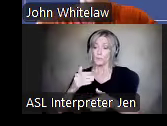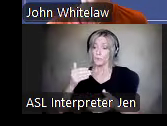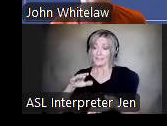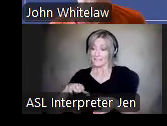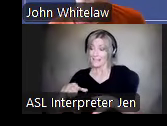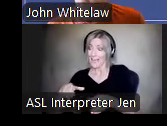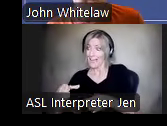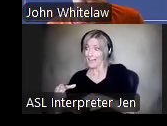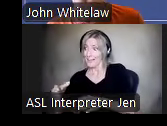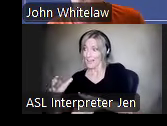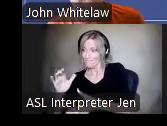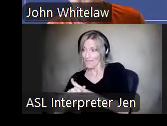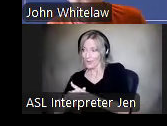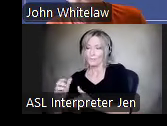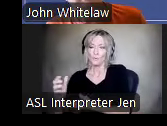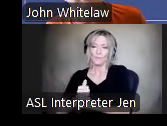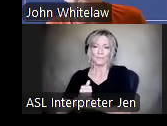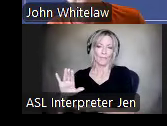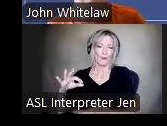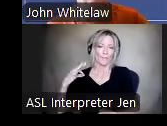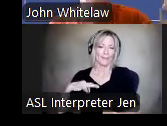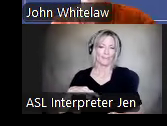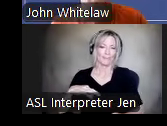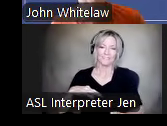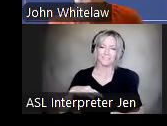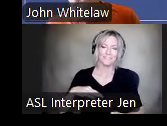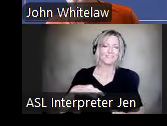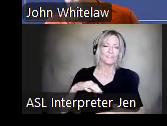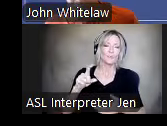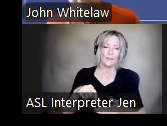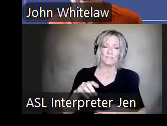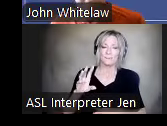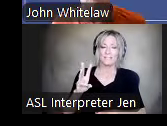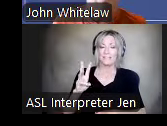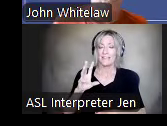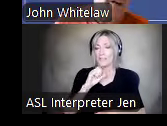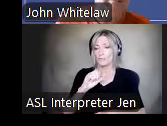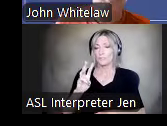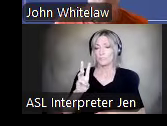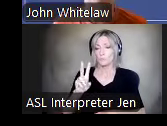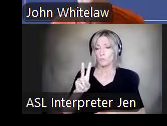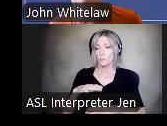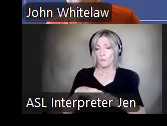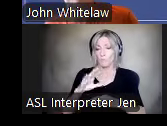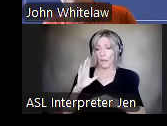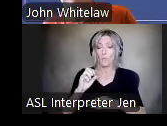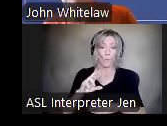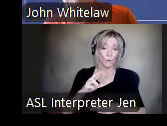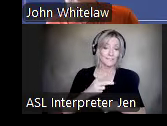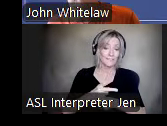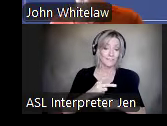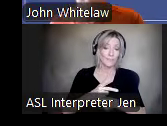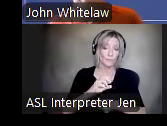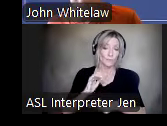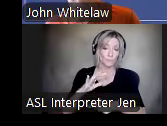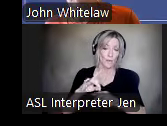you can collect benefits as their spouse. You do generally have to be 62 or older, or caring for a child who is under